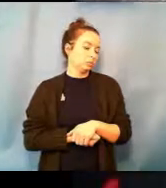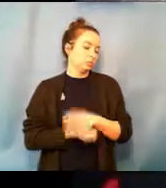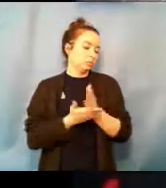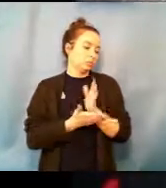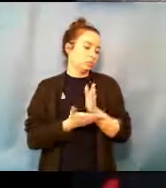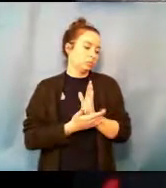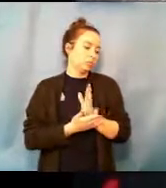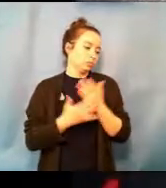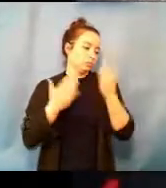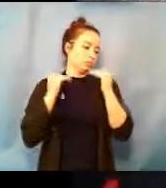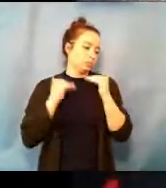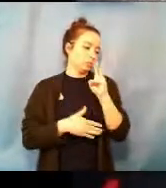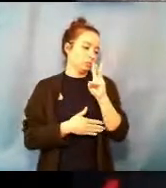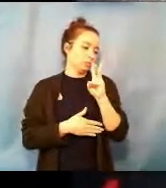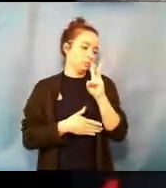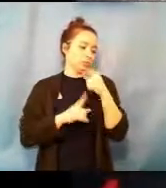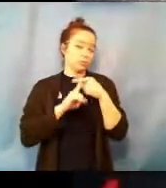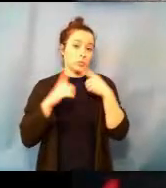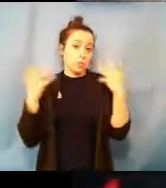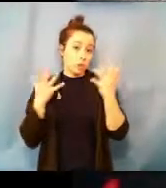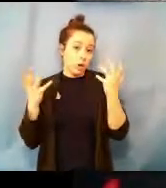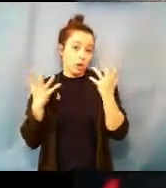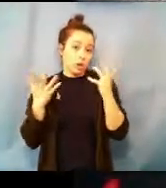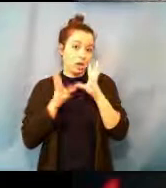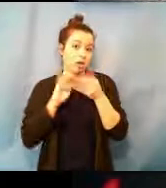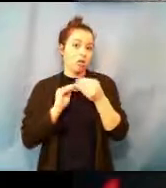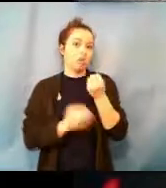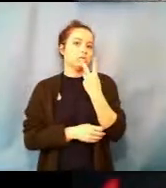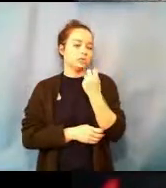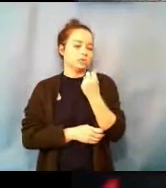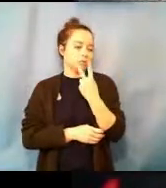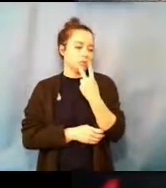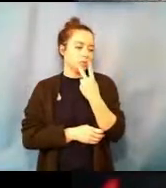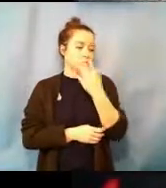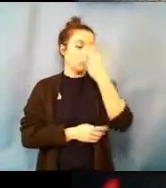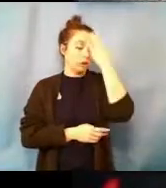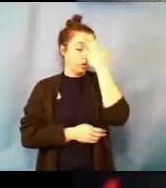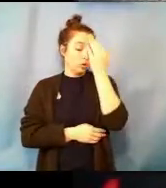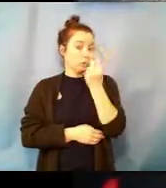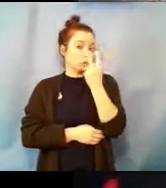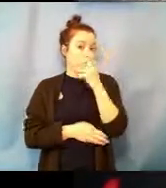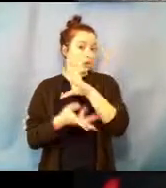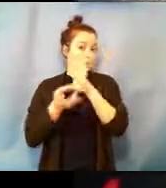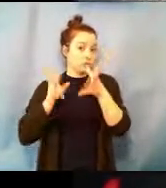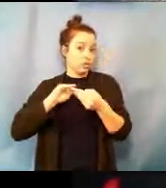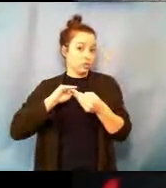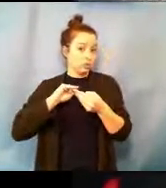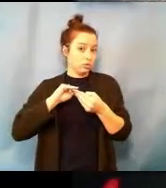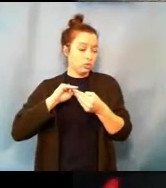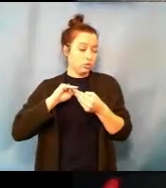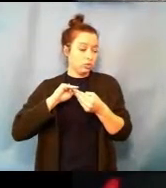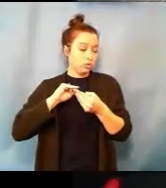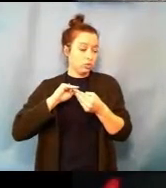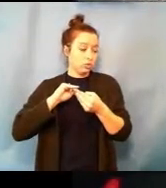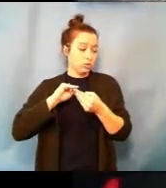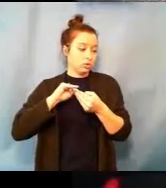All right. The next one says 6 plus something equals 12. Well, we know 12 is our whole, or our answer.